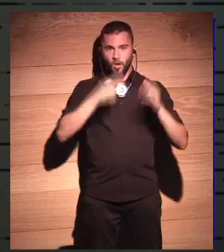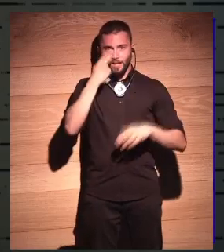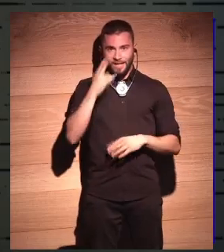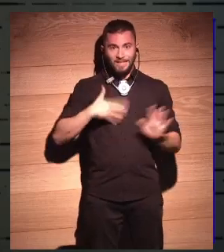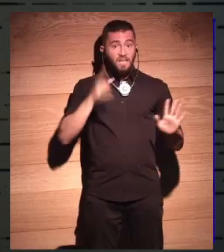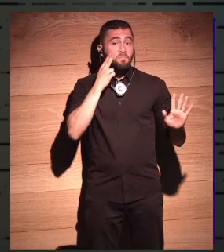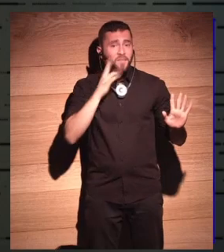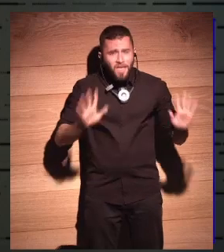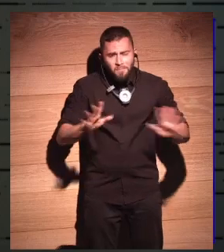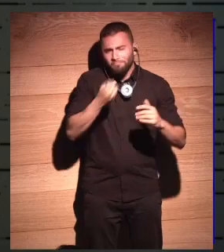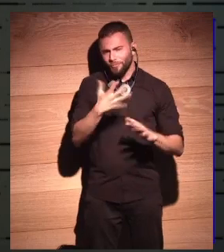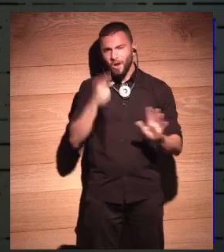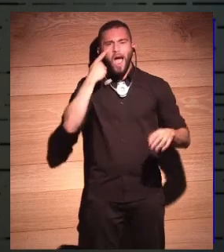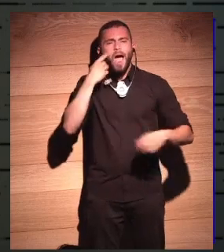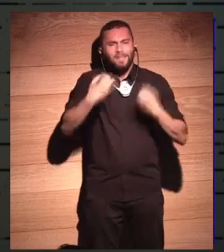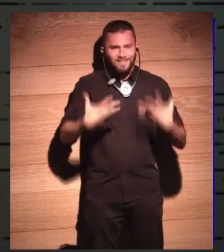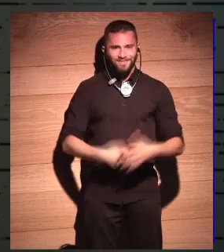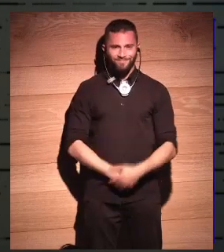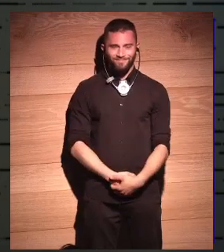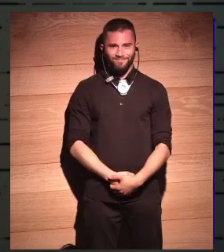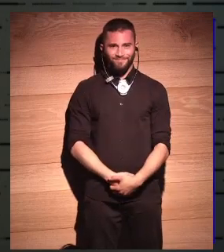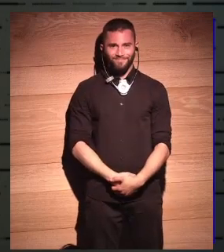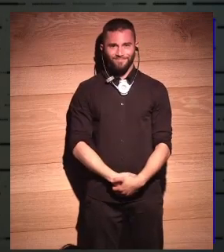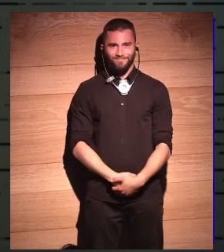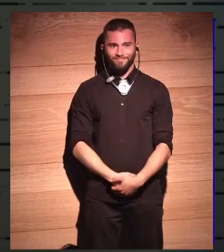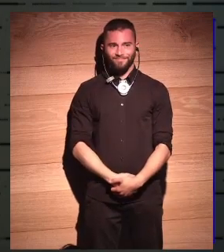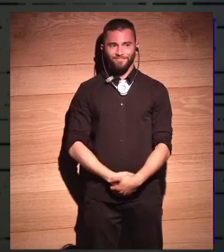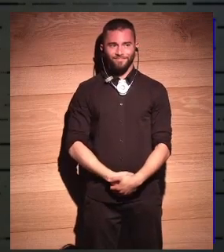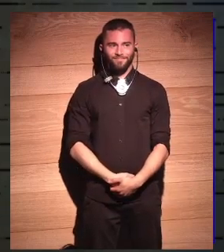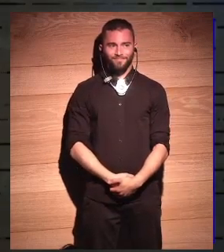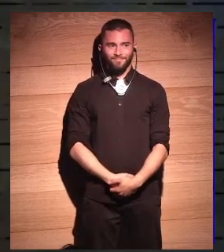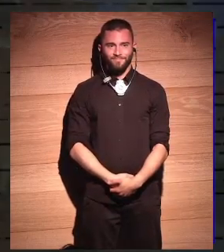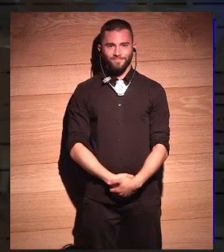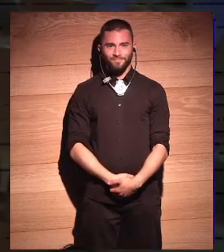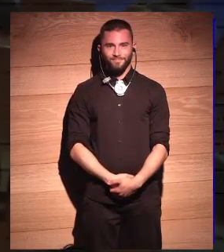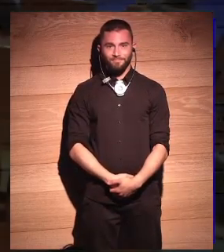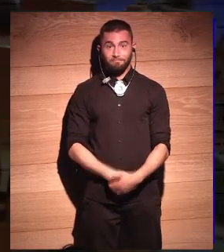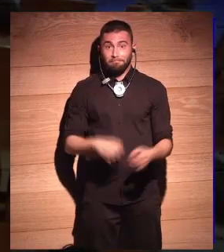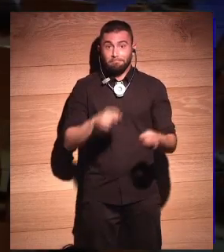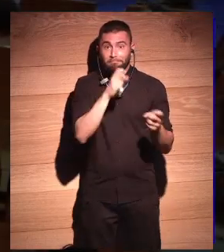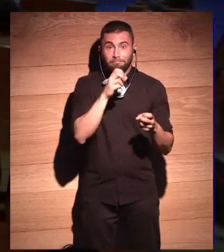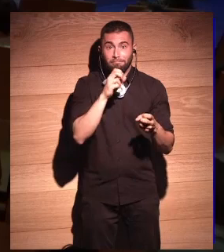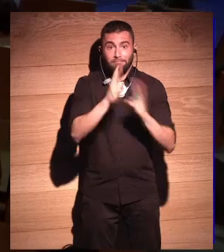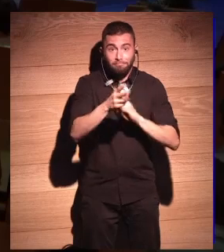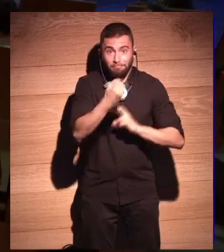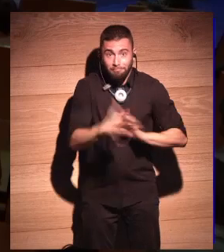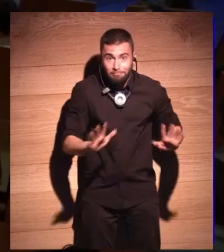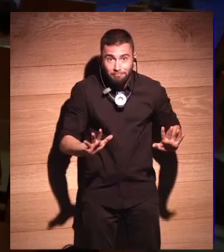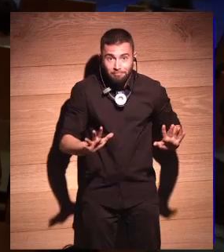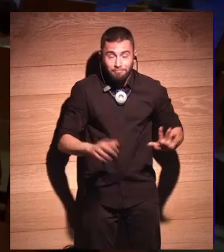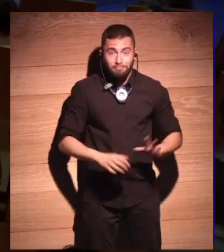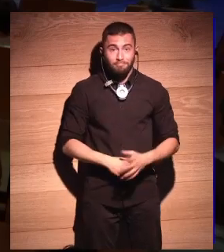see. Was that a sufficient answer? Okay.